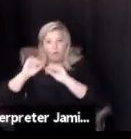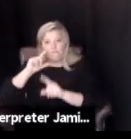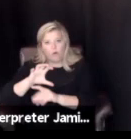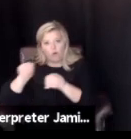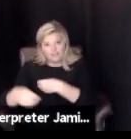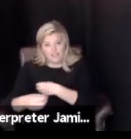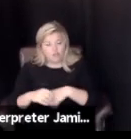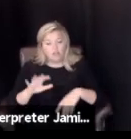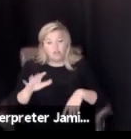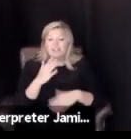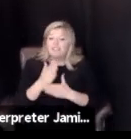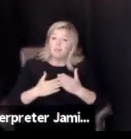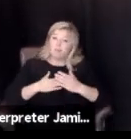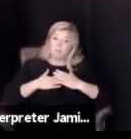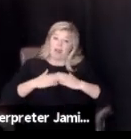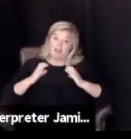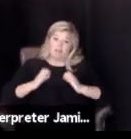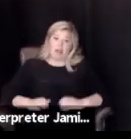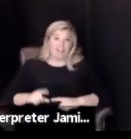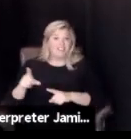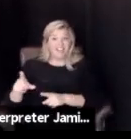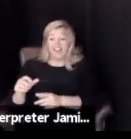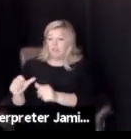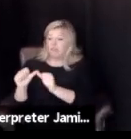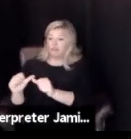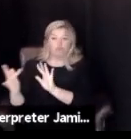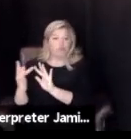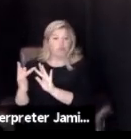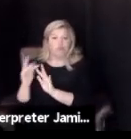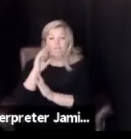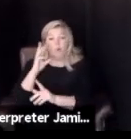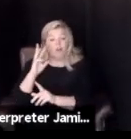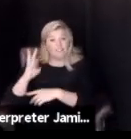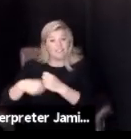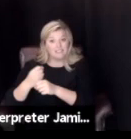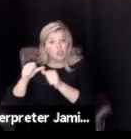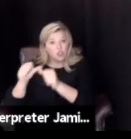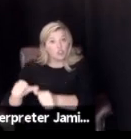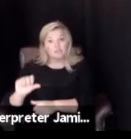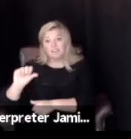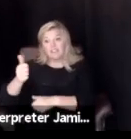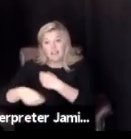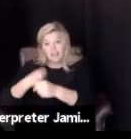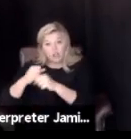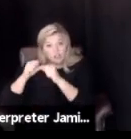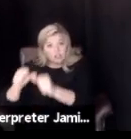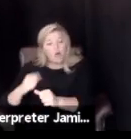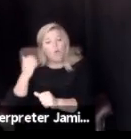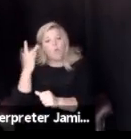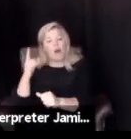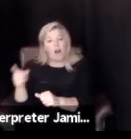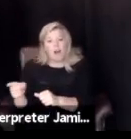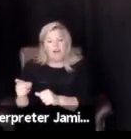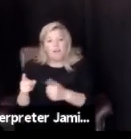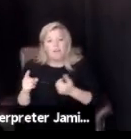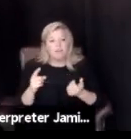3. Some of my clients were my clients for like 6 years, 10 years, right? Because Service your